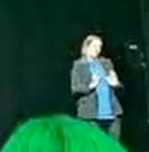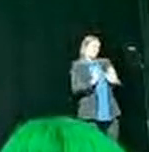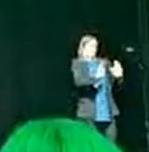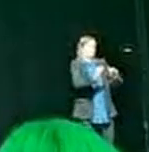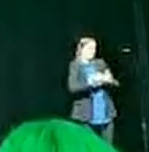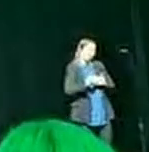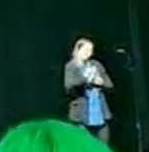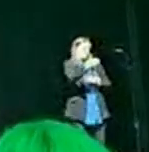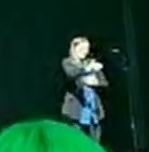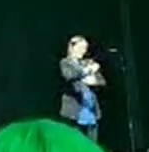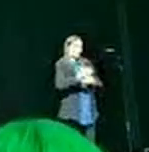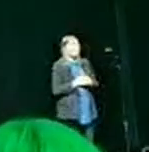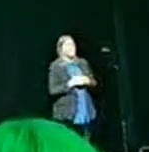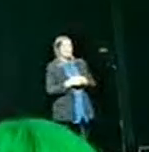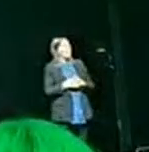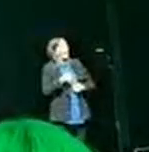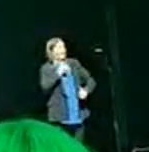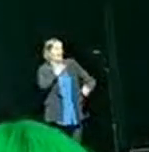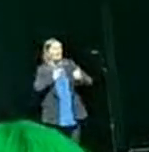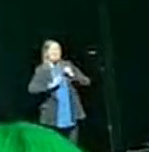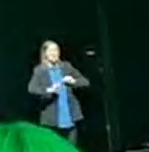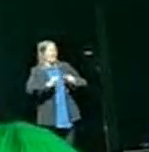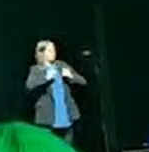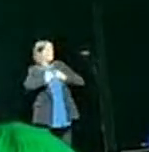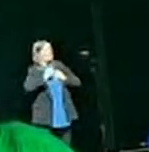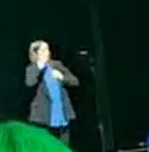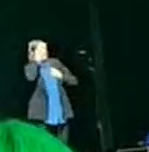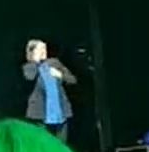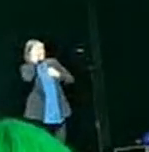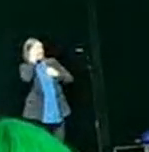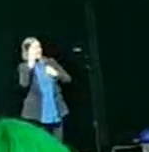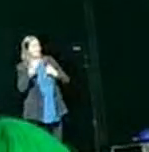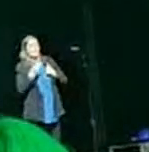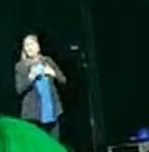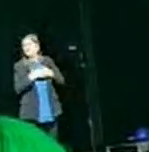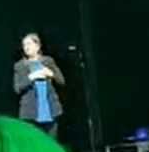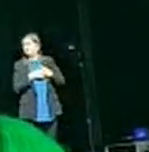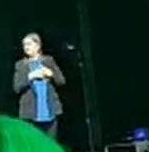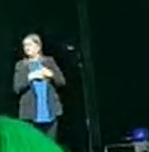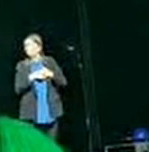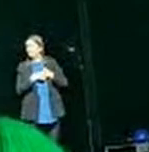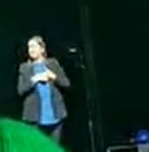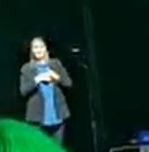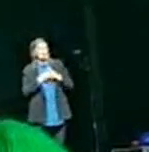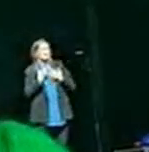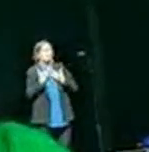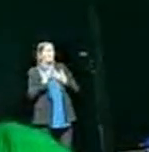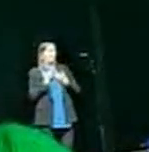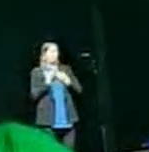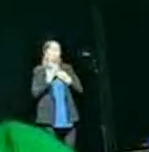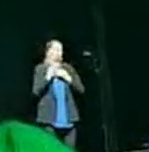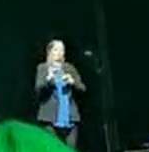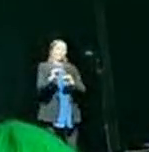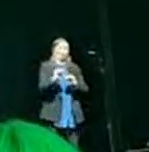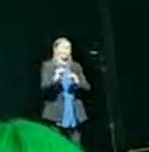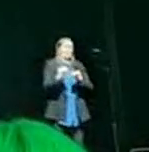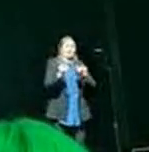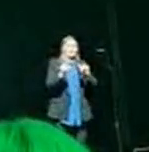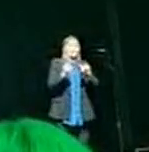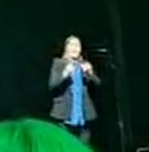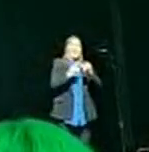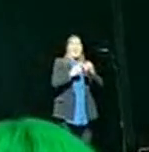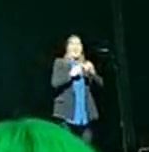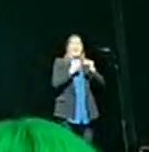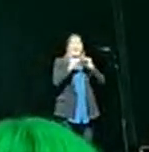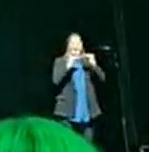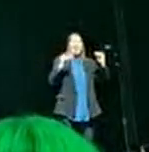And as David says, I'm so proud that my mother is being learned, is being taught to A-level students up